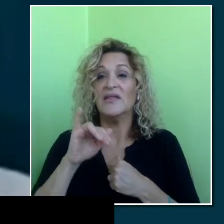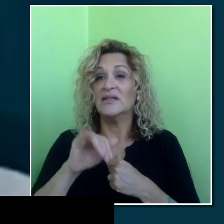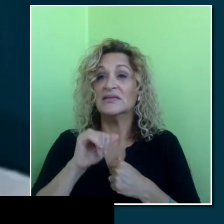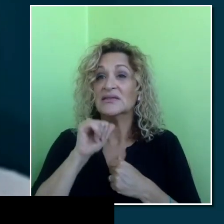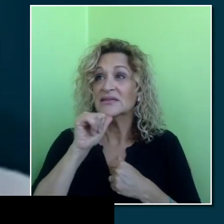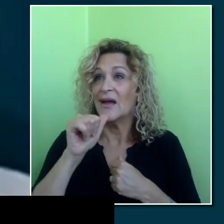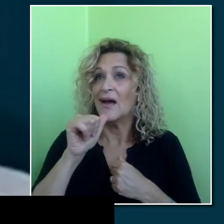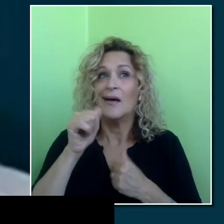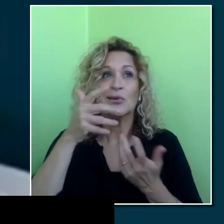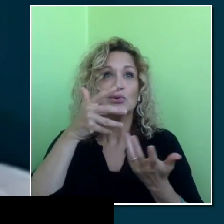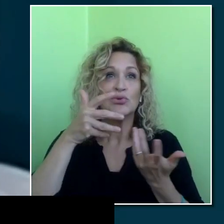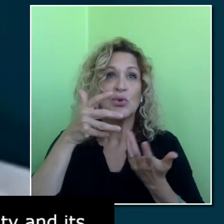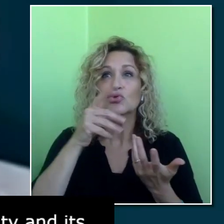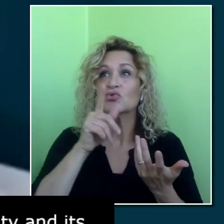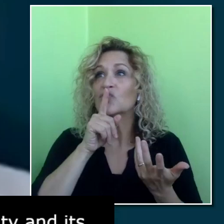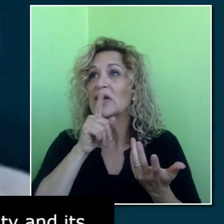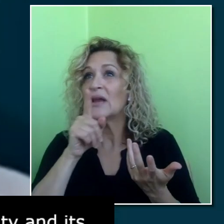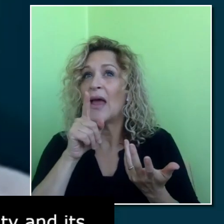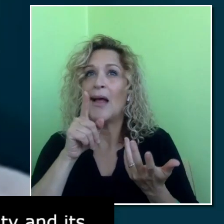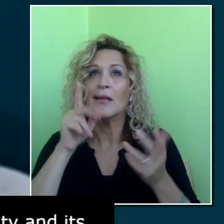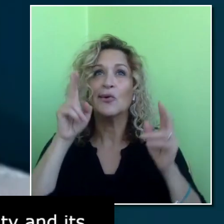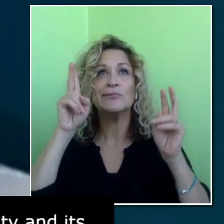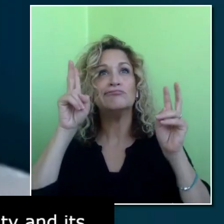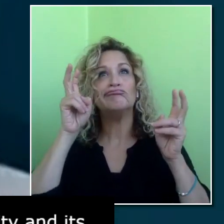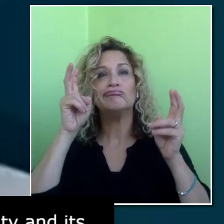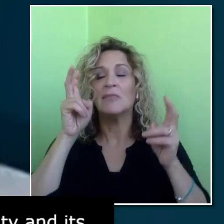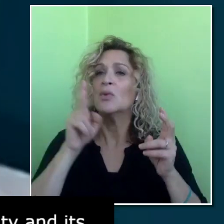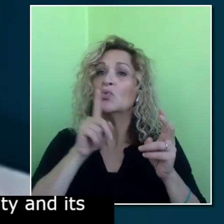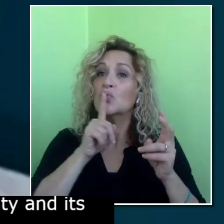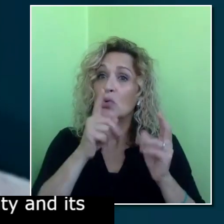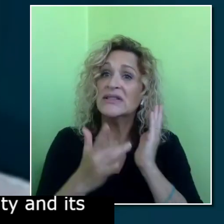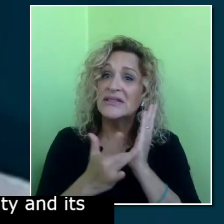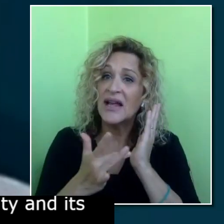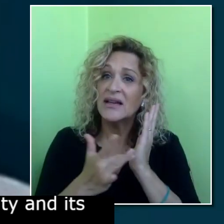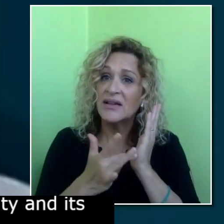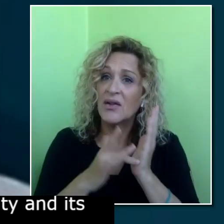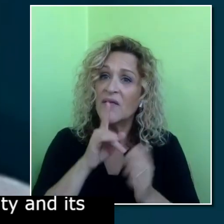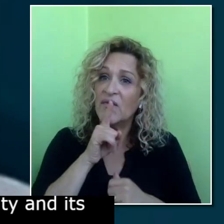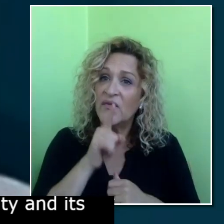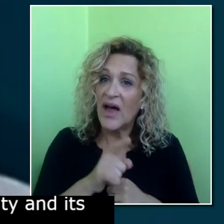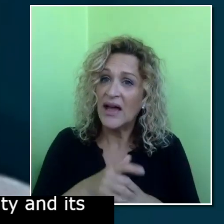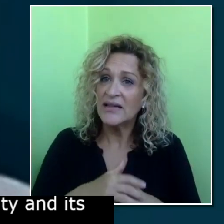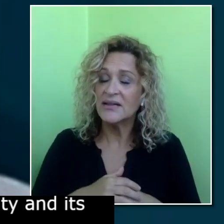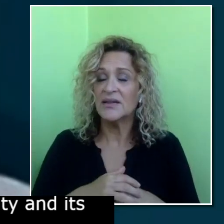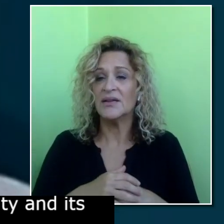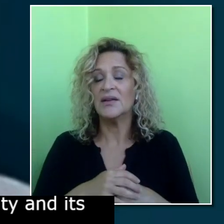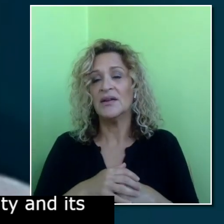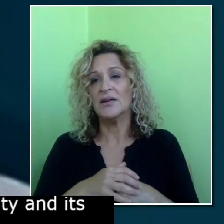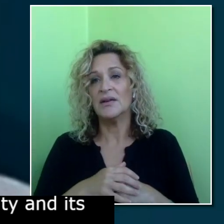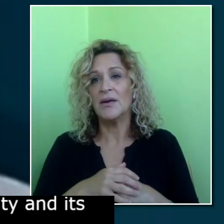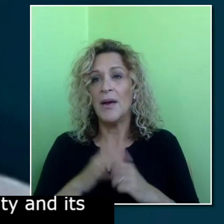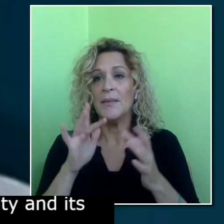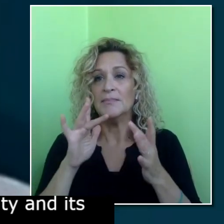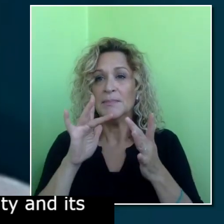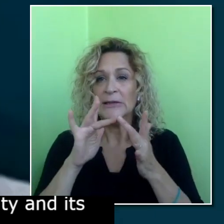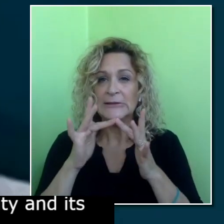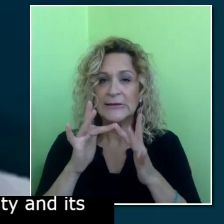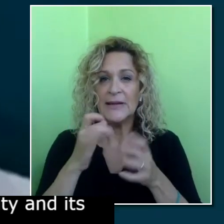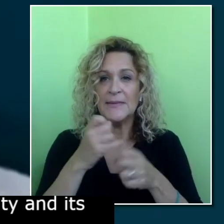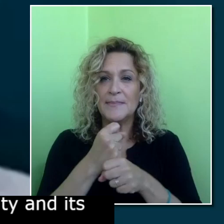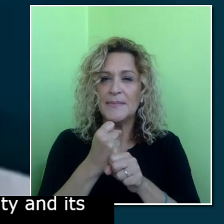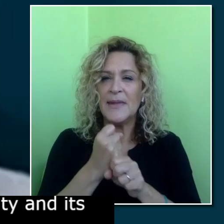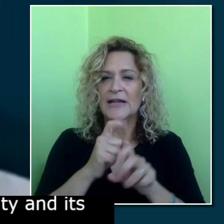a slogan, it's a technical fact. The internet is made up of